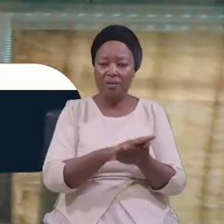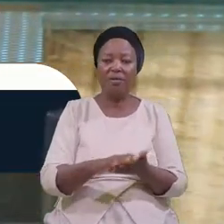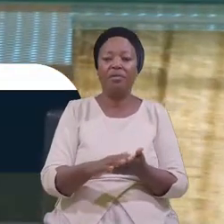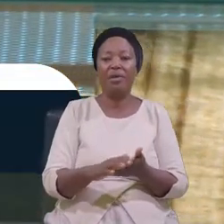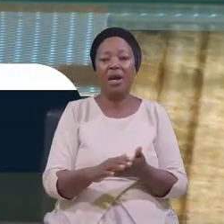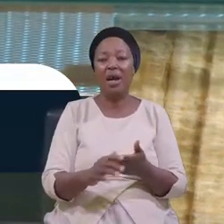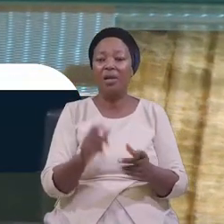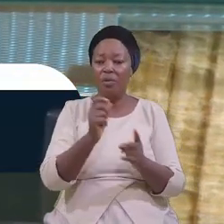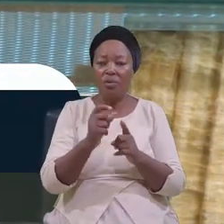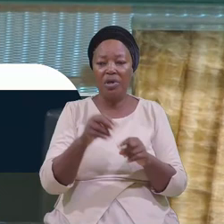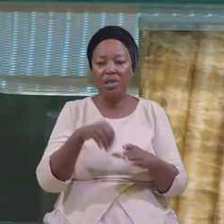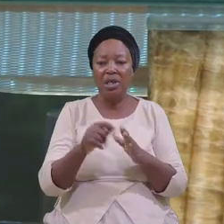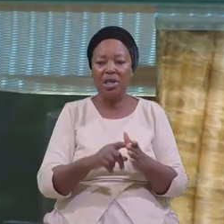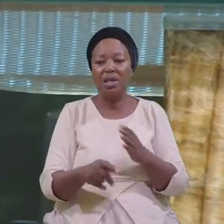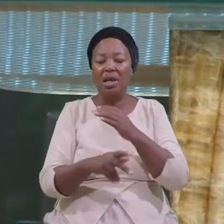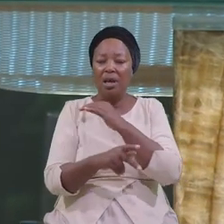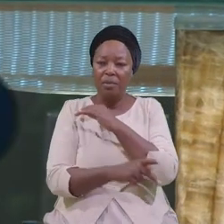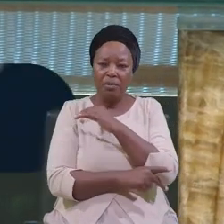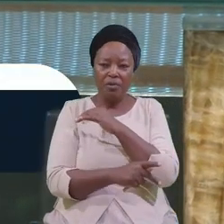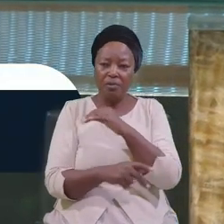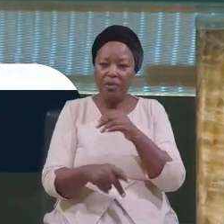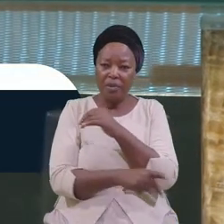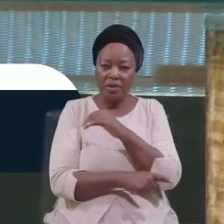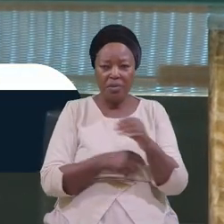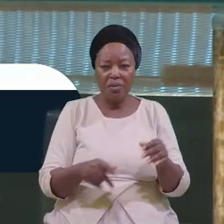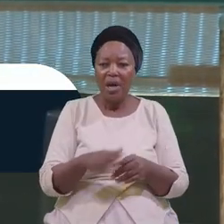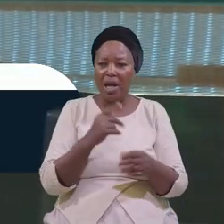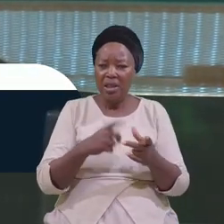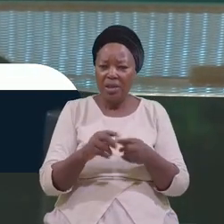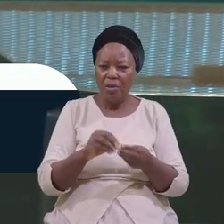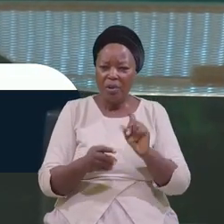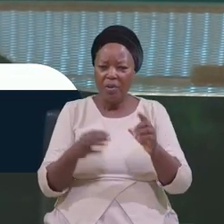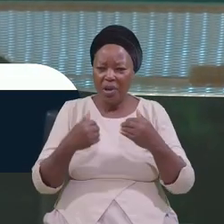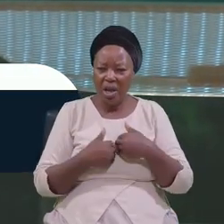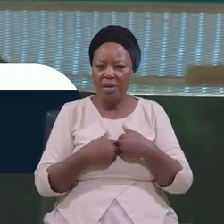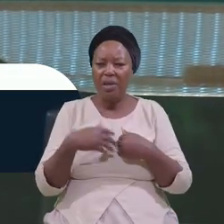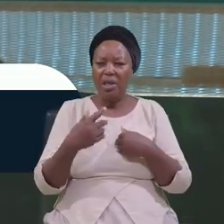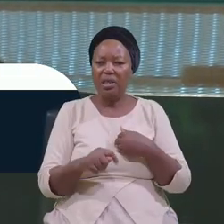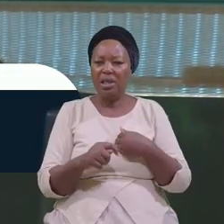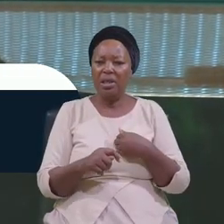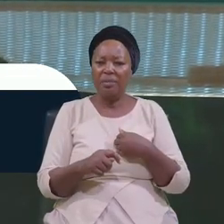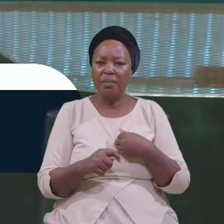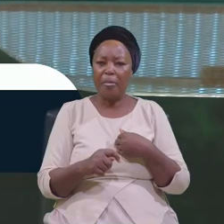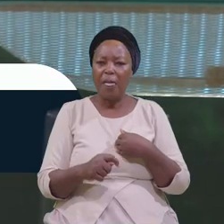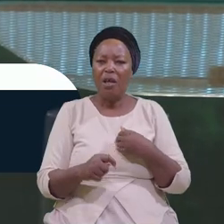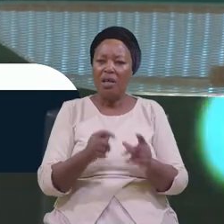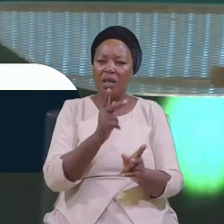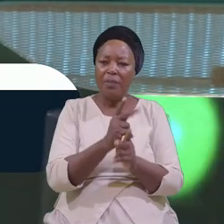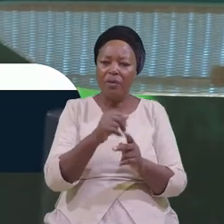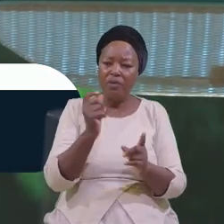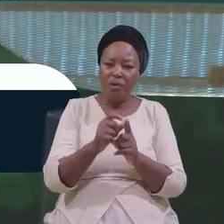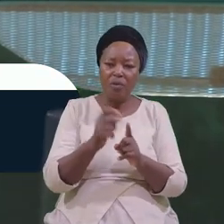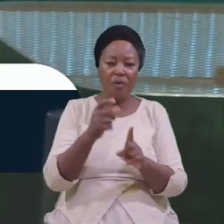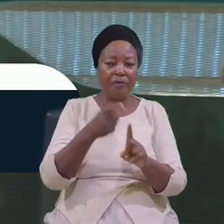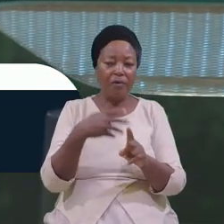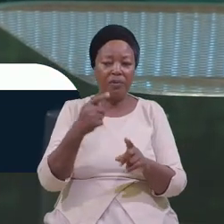Number one is the precept from the Lord of the covenant. He is the Lord of the covenant. We are not the Lord of the